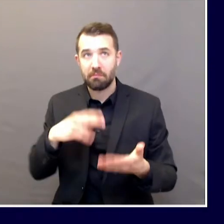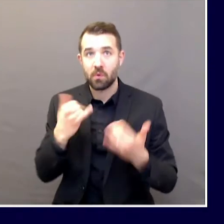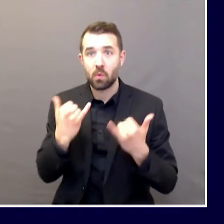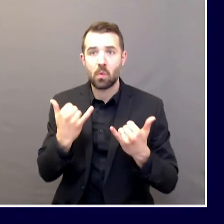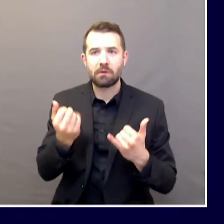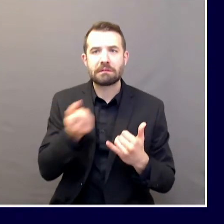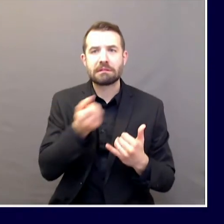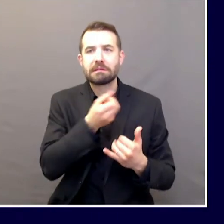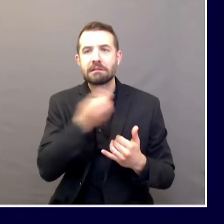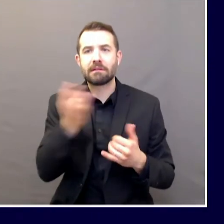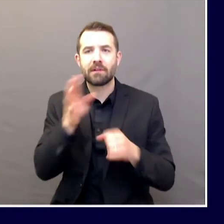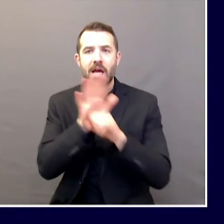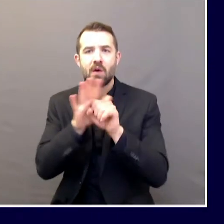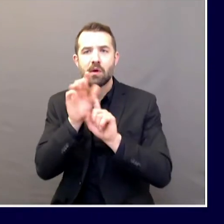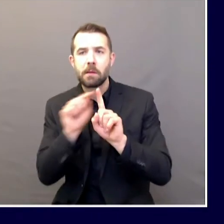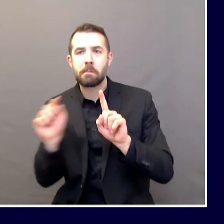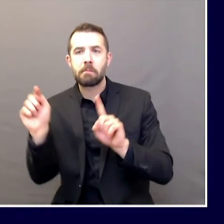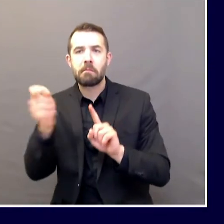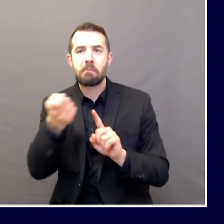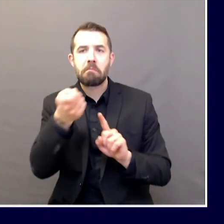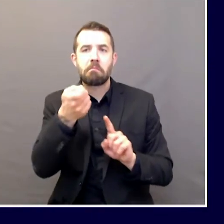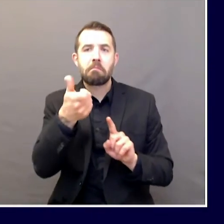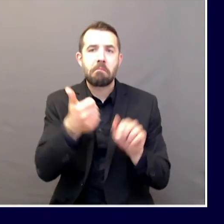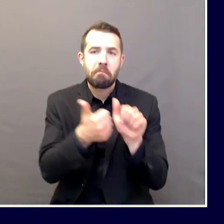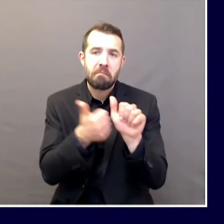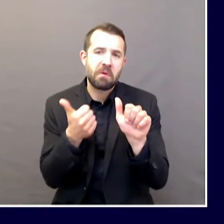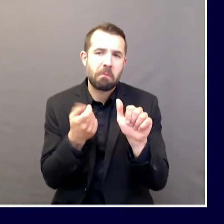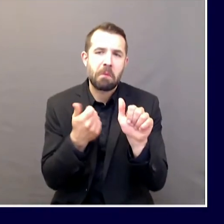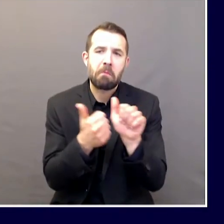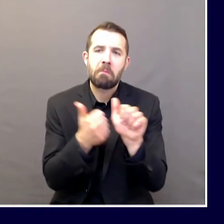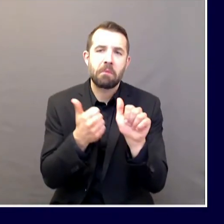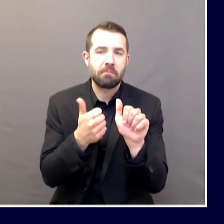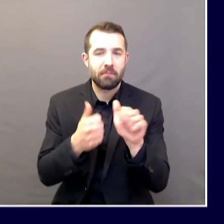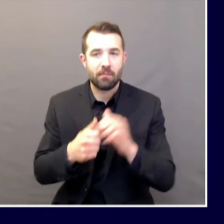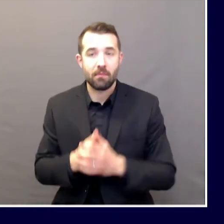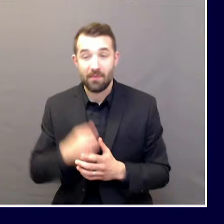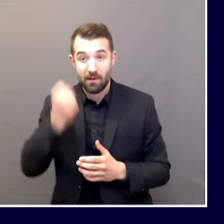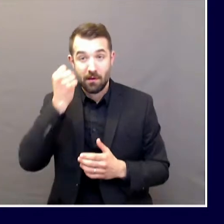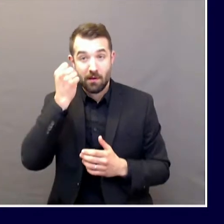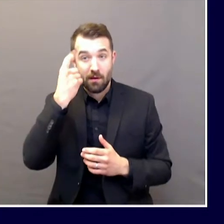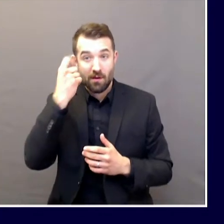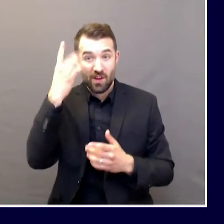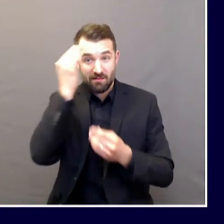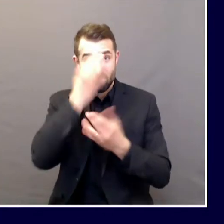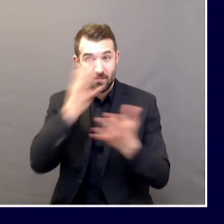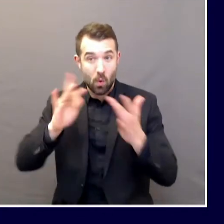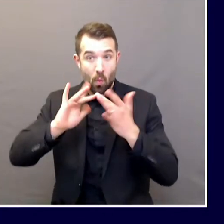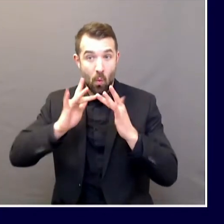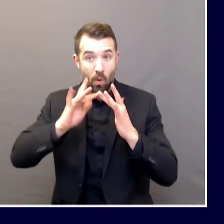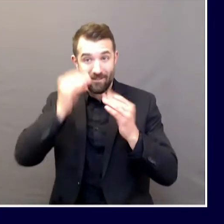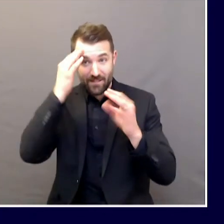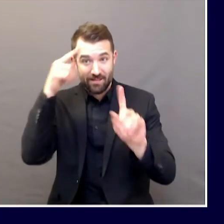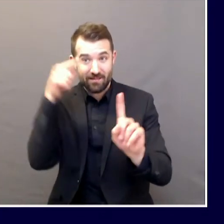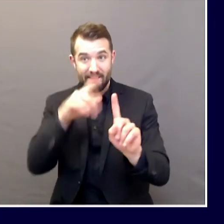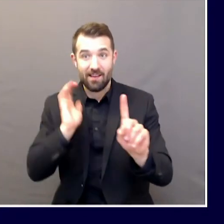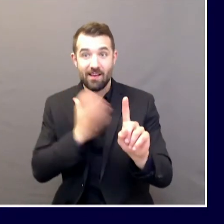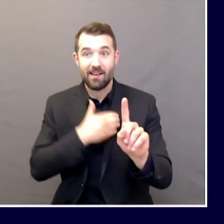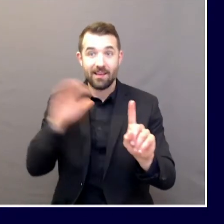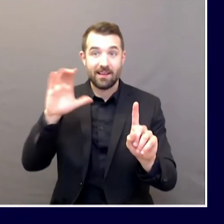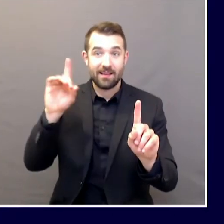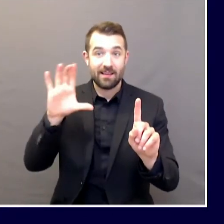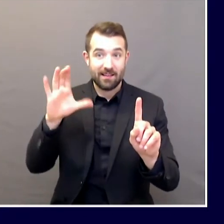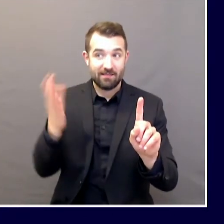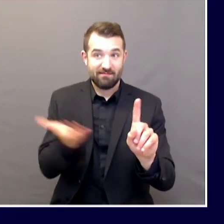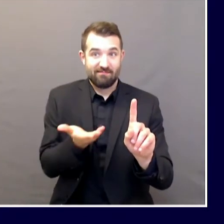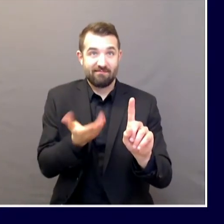other counties. But when you take a look at the data, which is on our website, on our dashboard, what you find, especially if